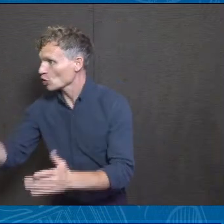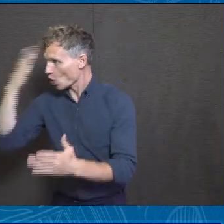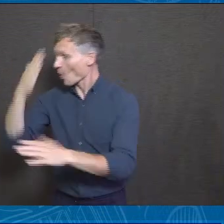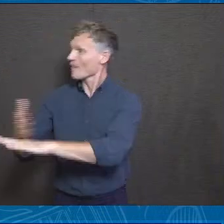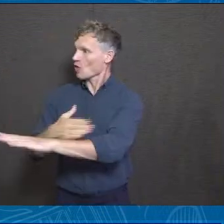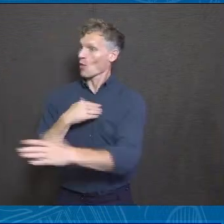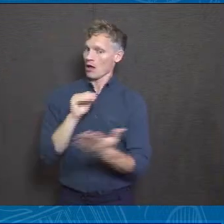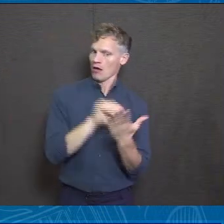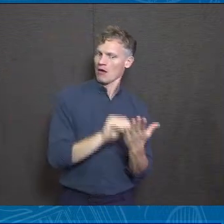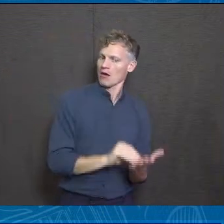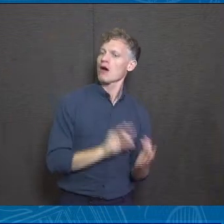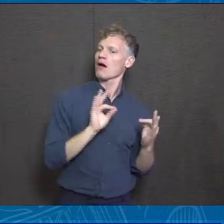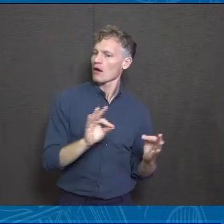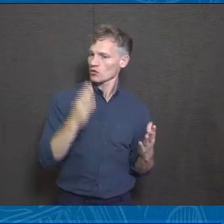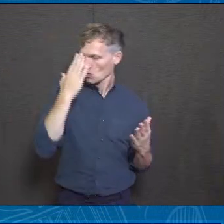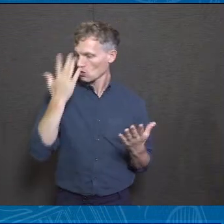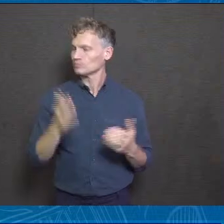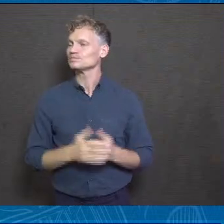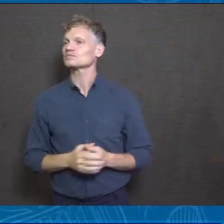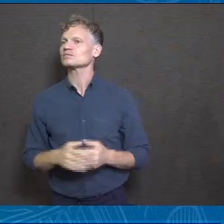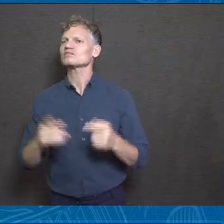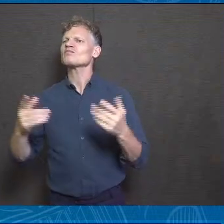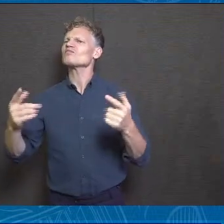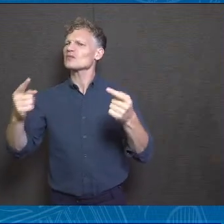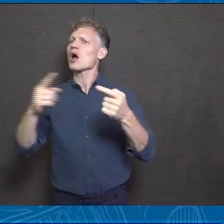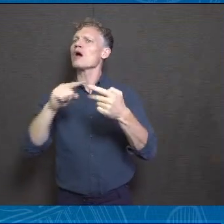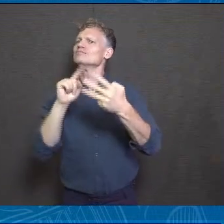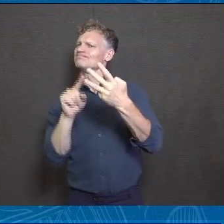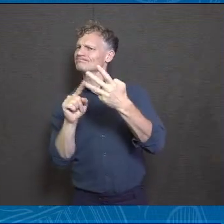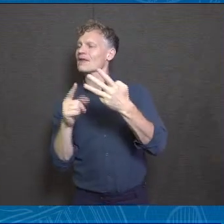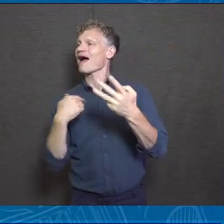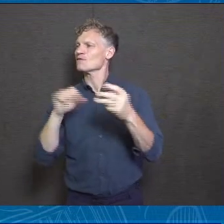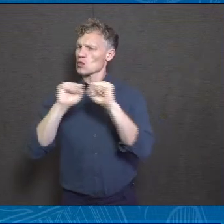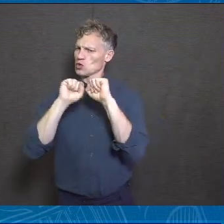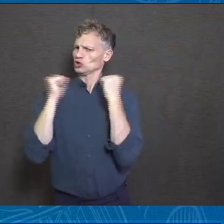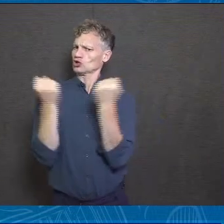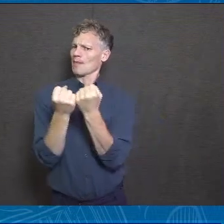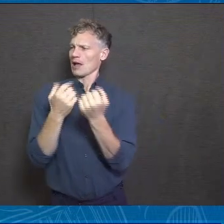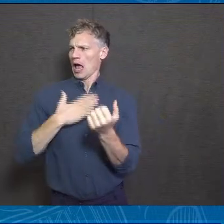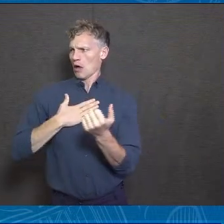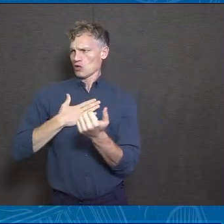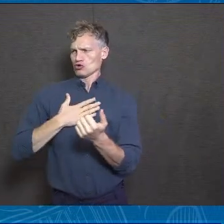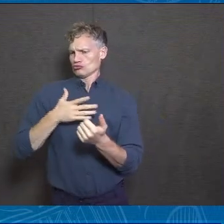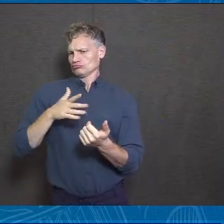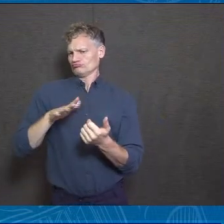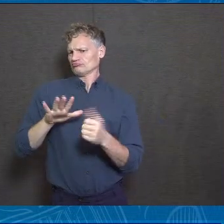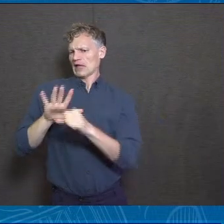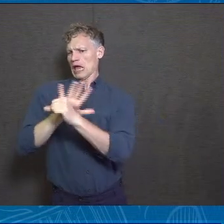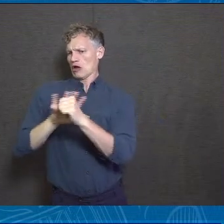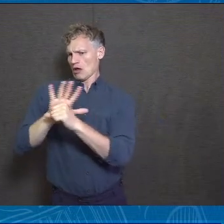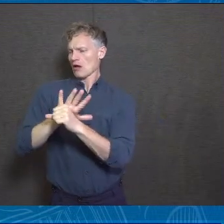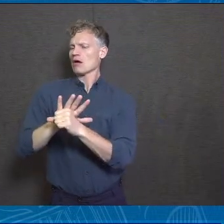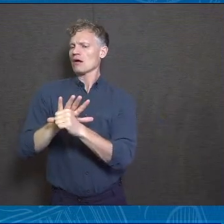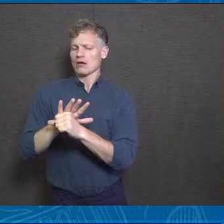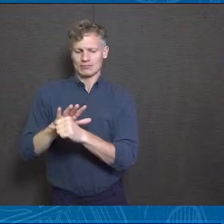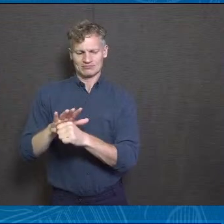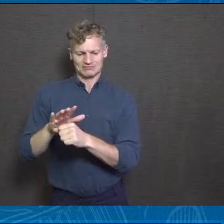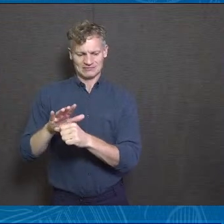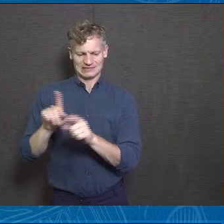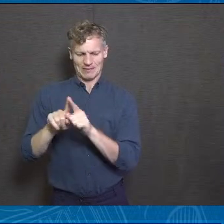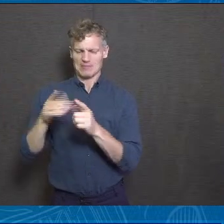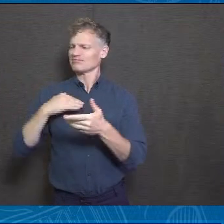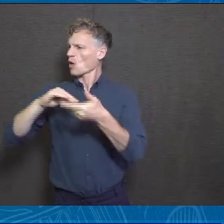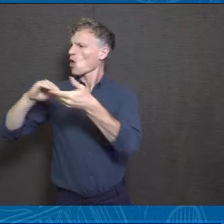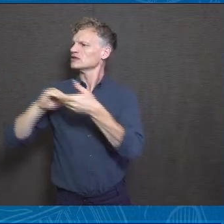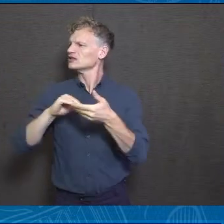of its kind workshop that we had in our region at ECMOD is bringing in all the